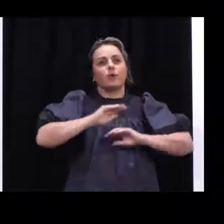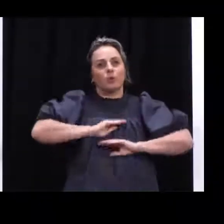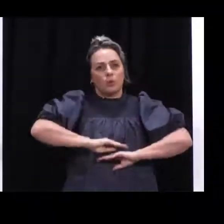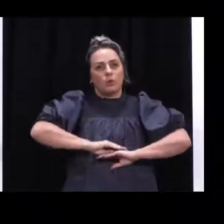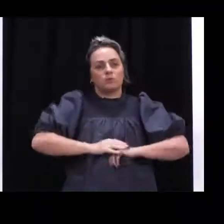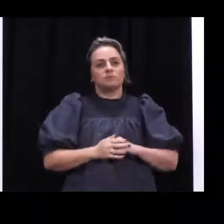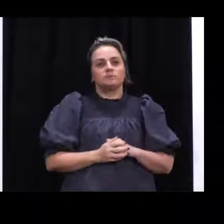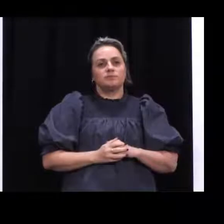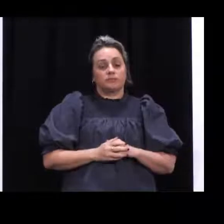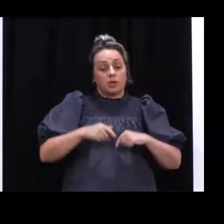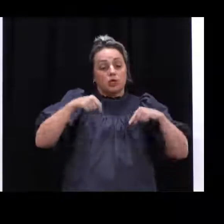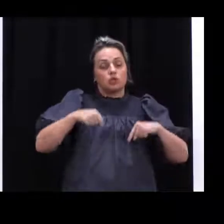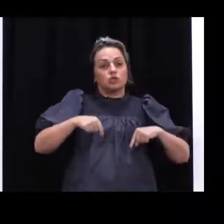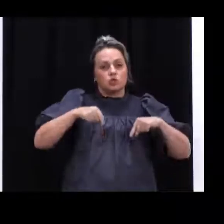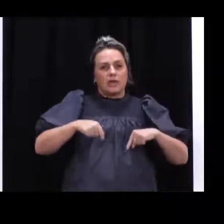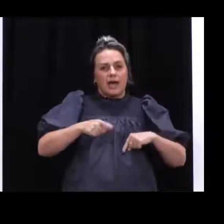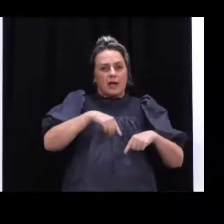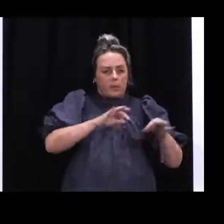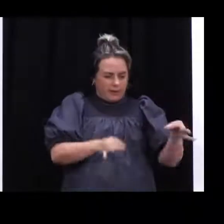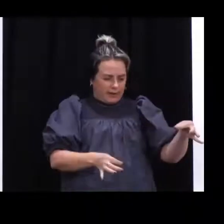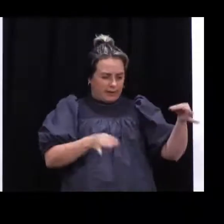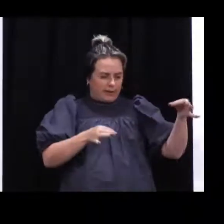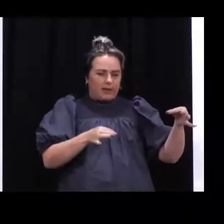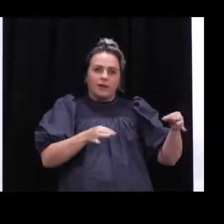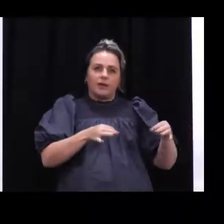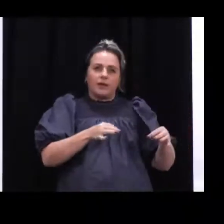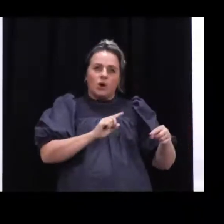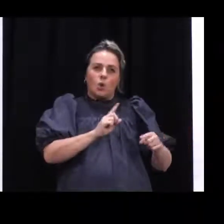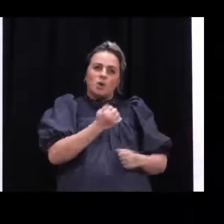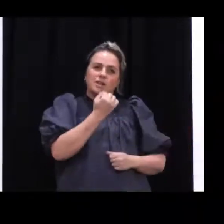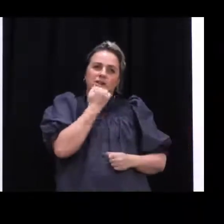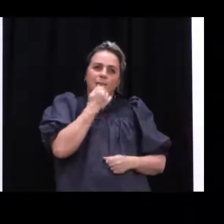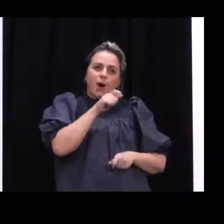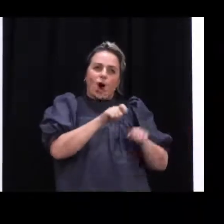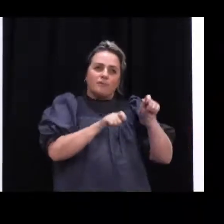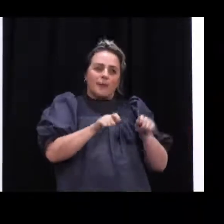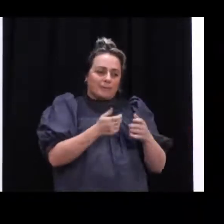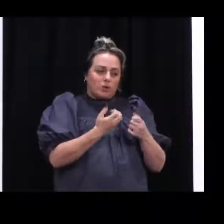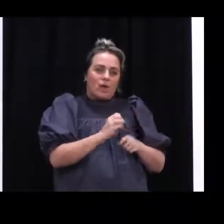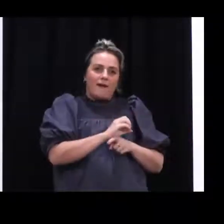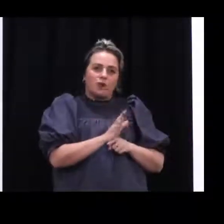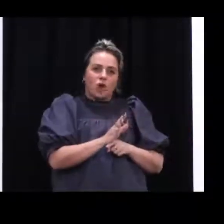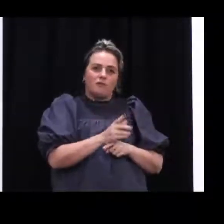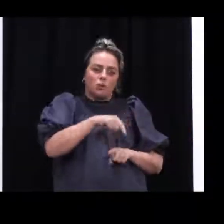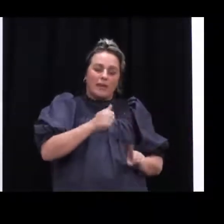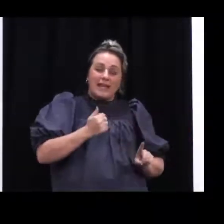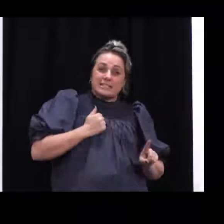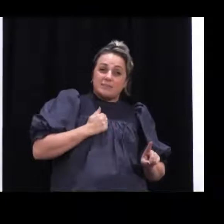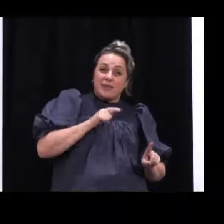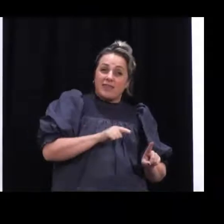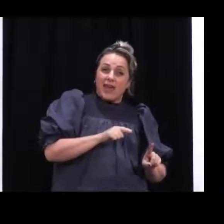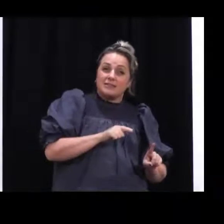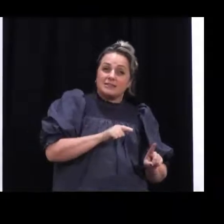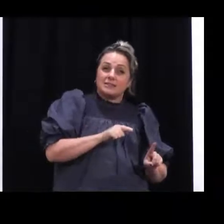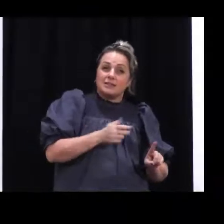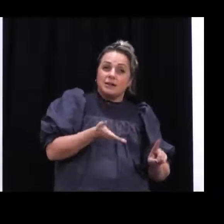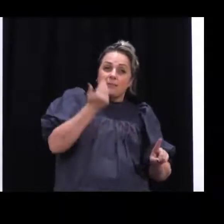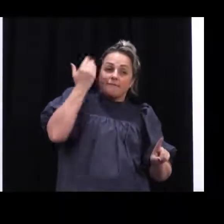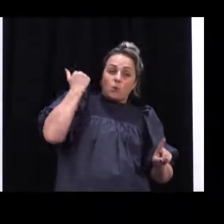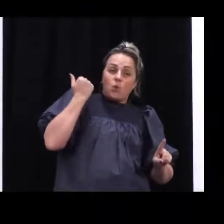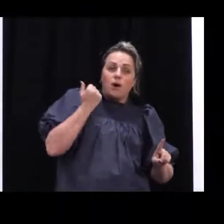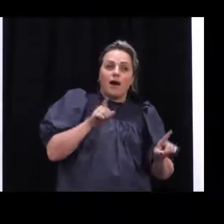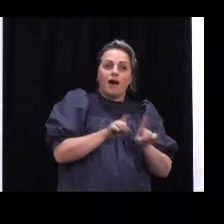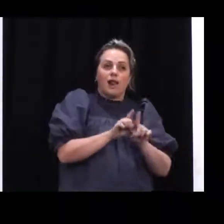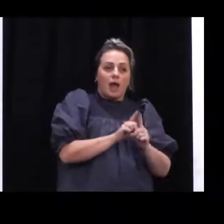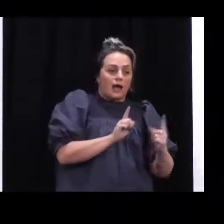looking at the cases today just to work out what proportion of these are expected cases from testing of close contacts,